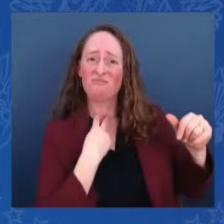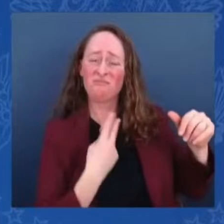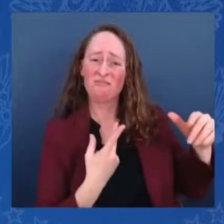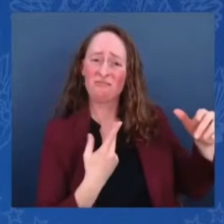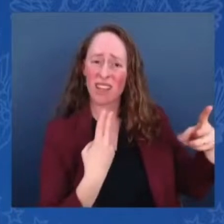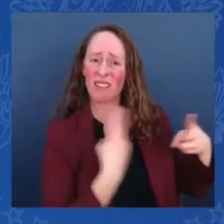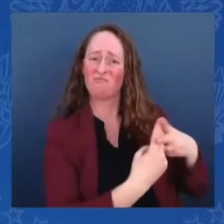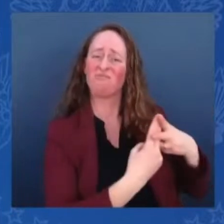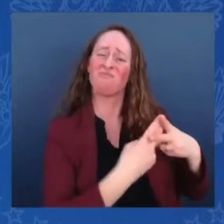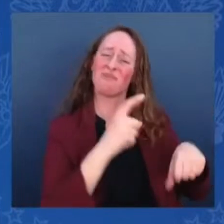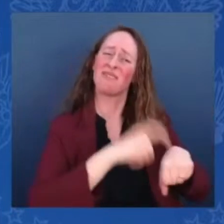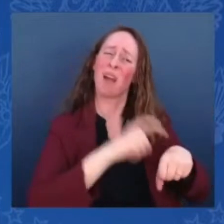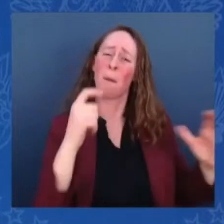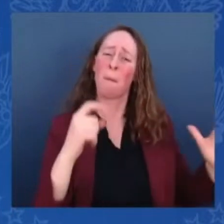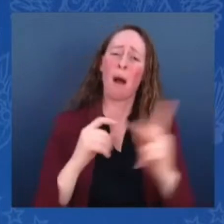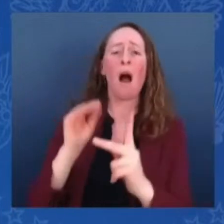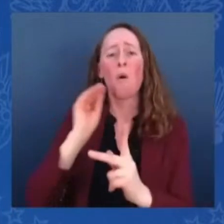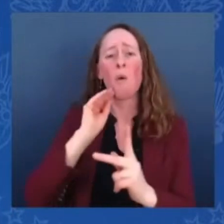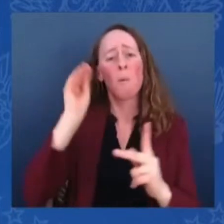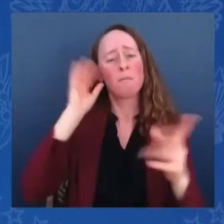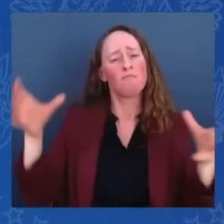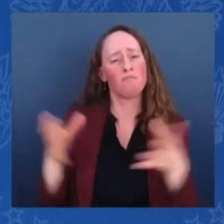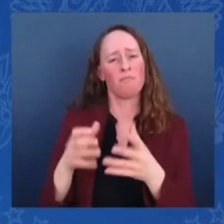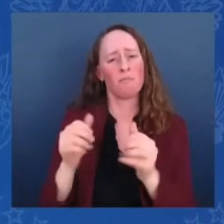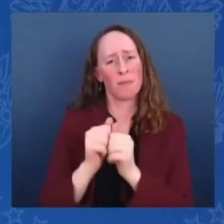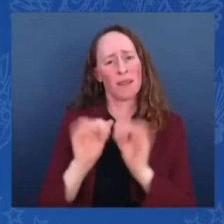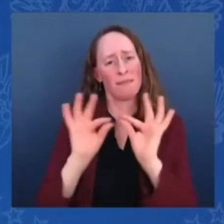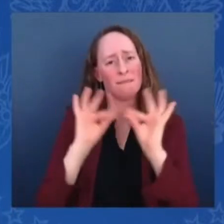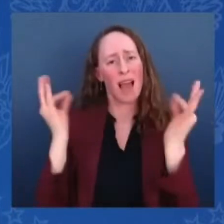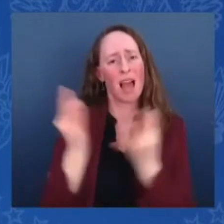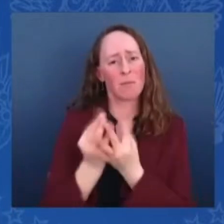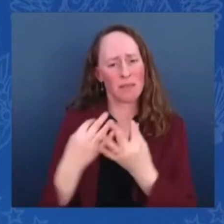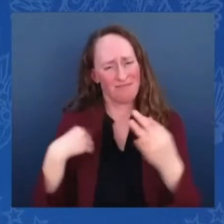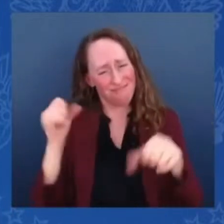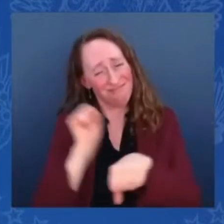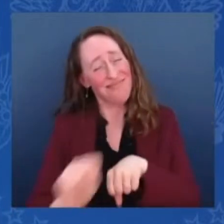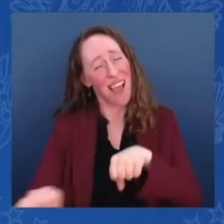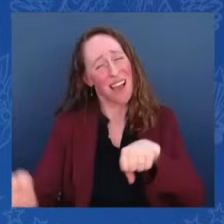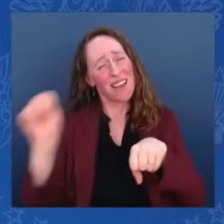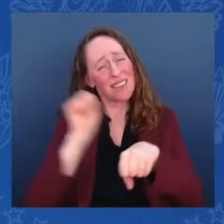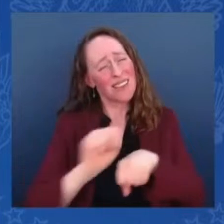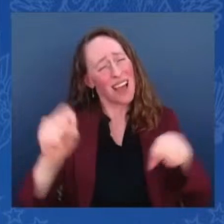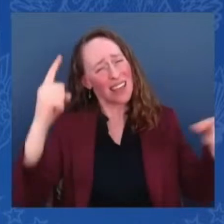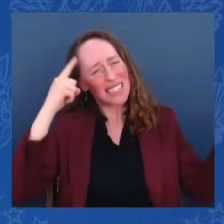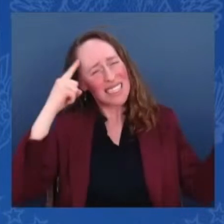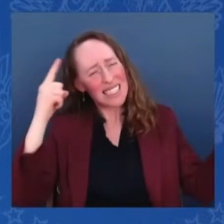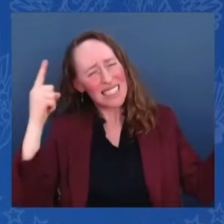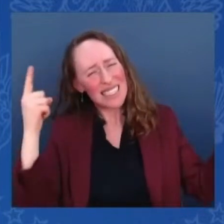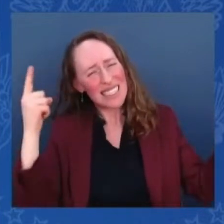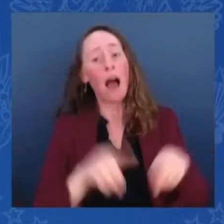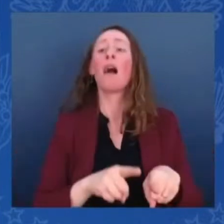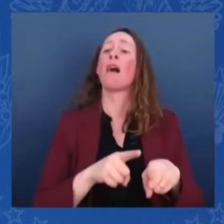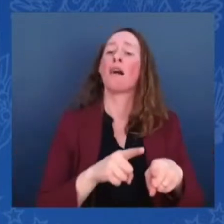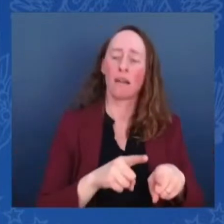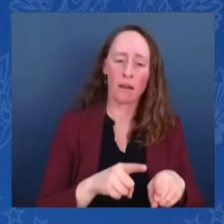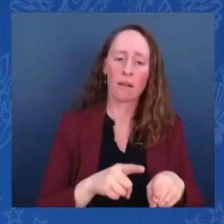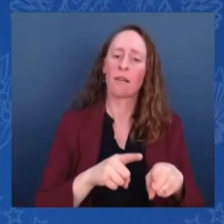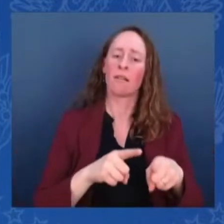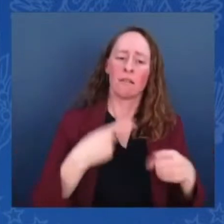And so we're working urgently to close this deal. And as we deal with immediate